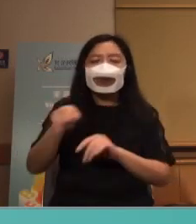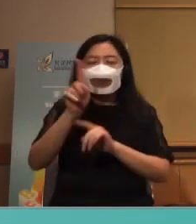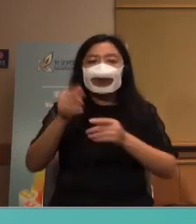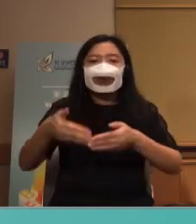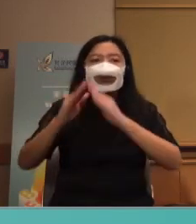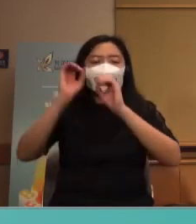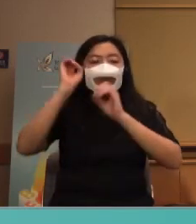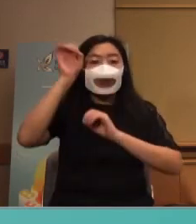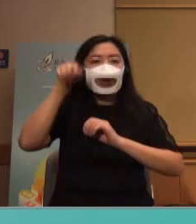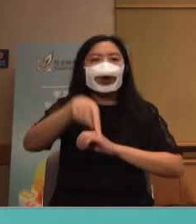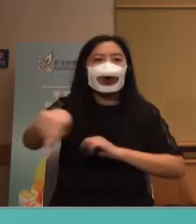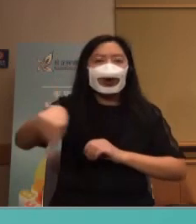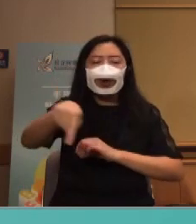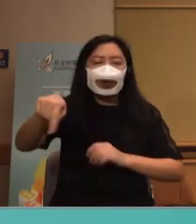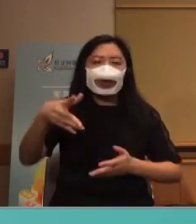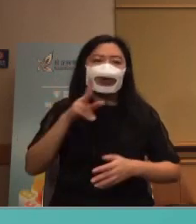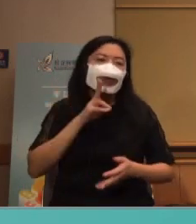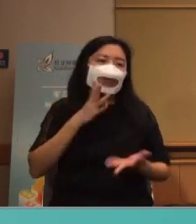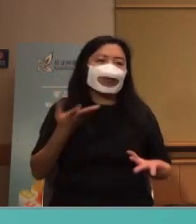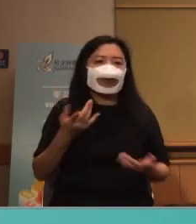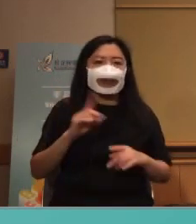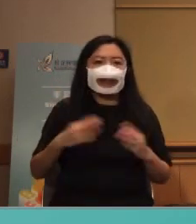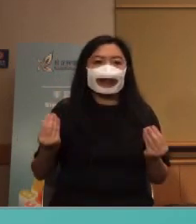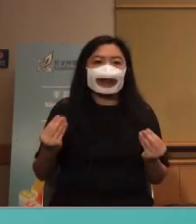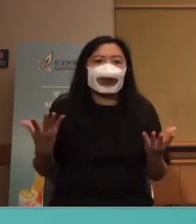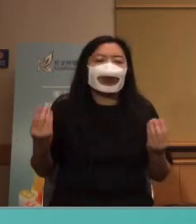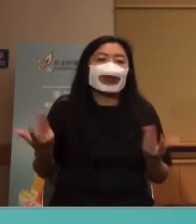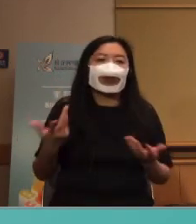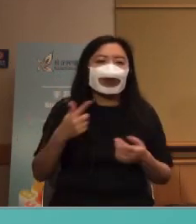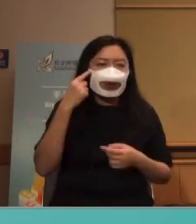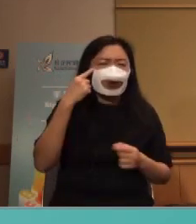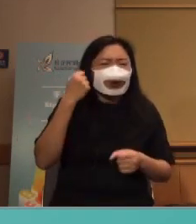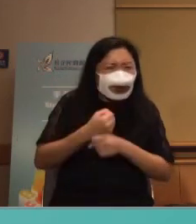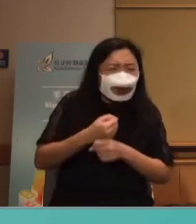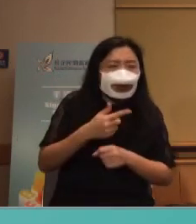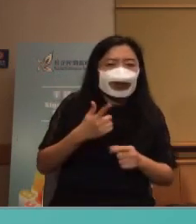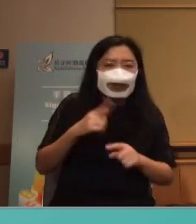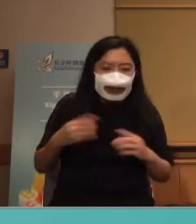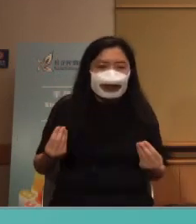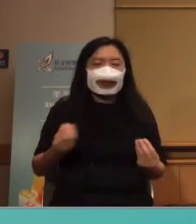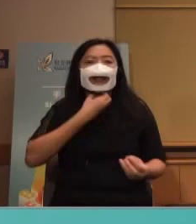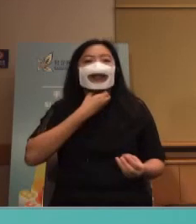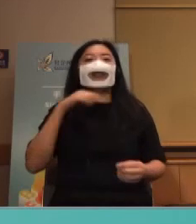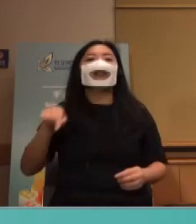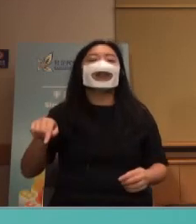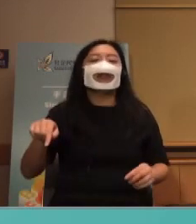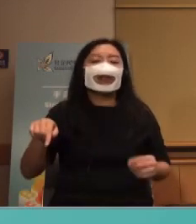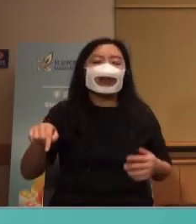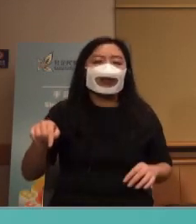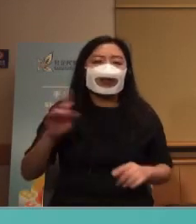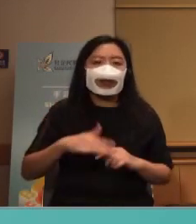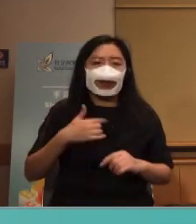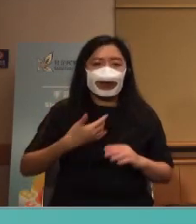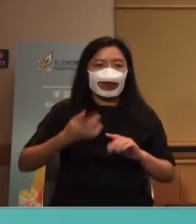financial firepower to say, hey, I want to build this project. And I remember very distinctively, before my crypto journey, I tried to start a